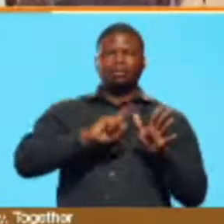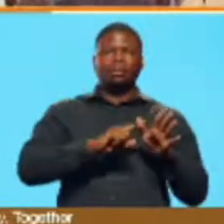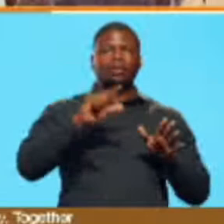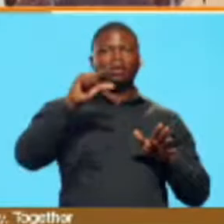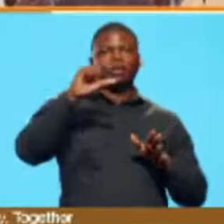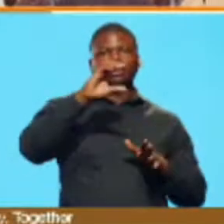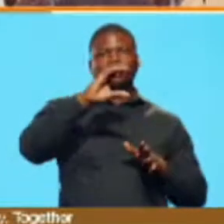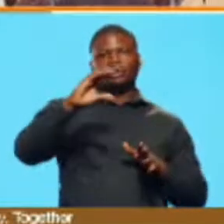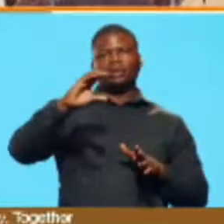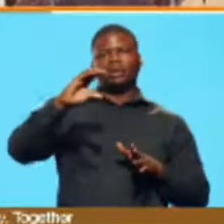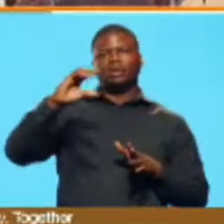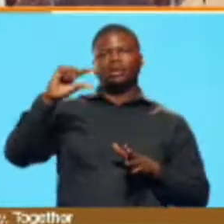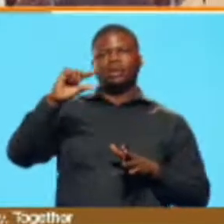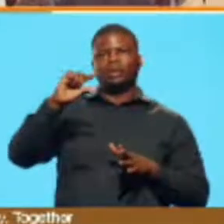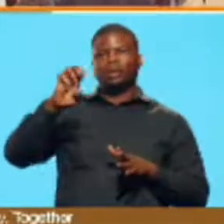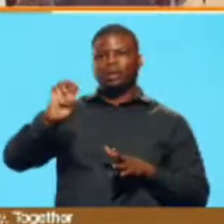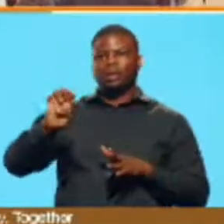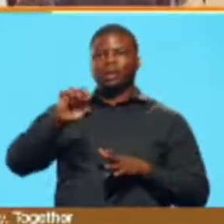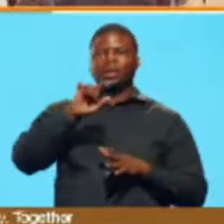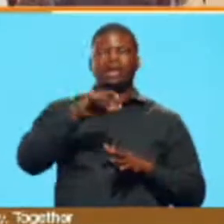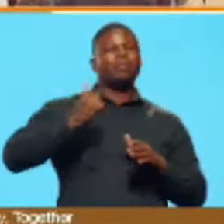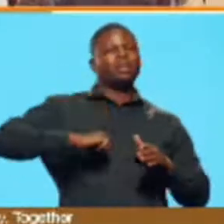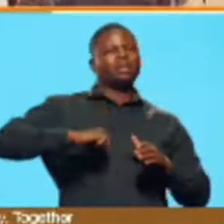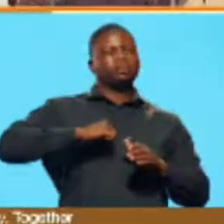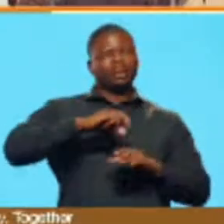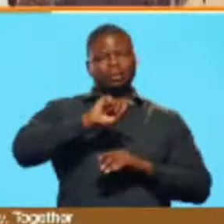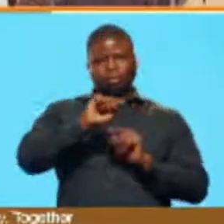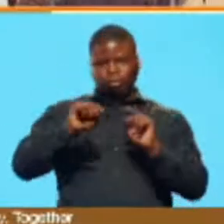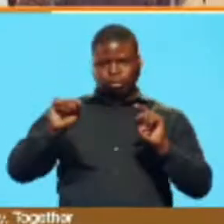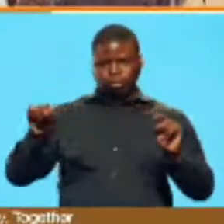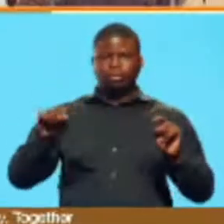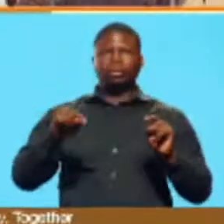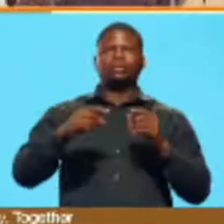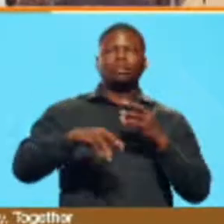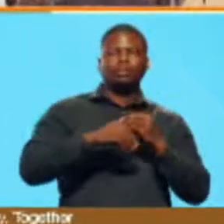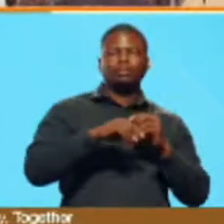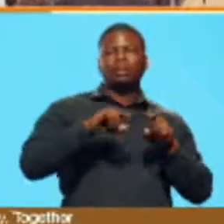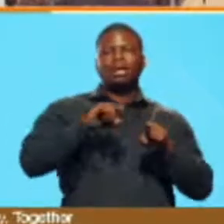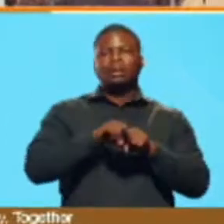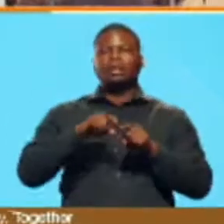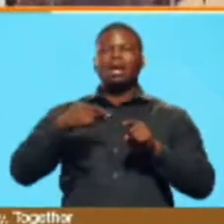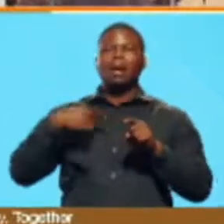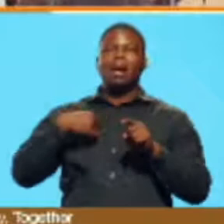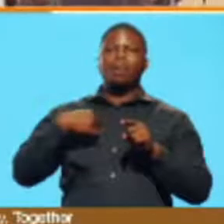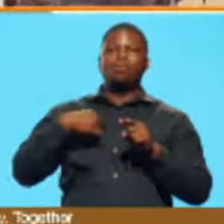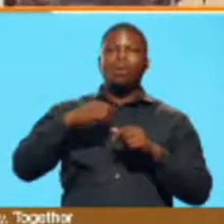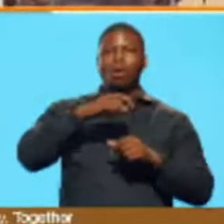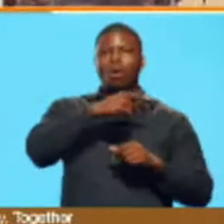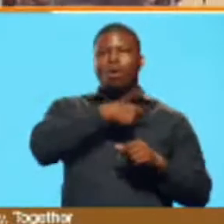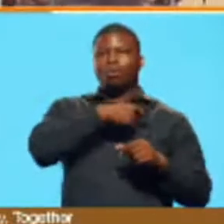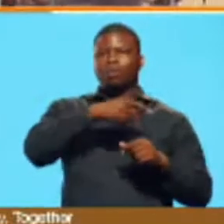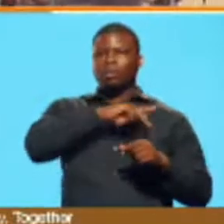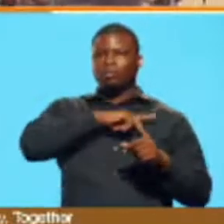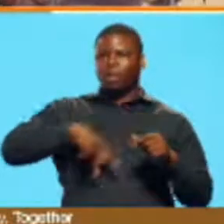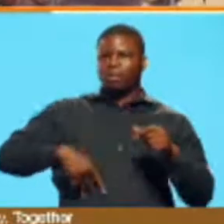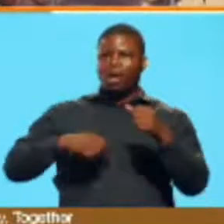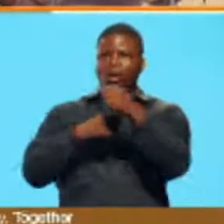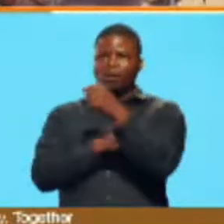CGE, all municipalities, Office of the Premier, and members of the executives.